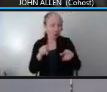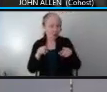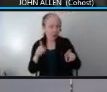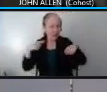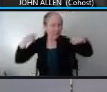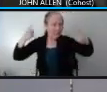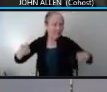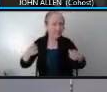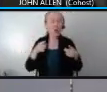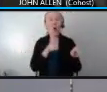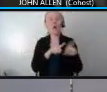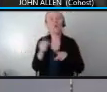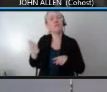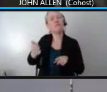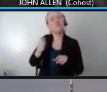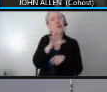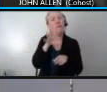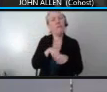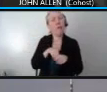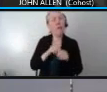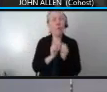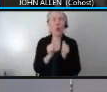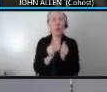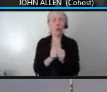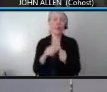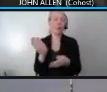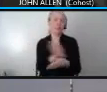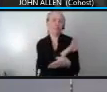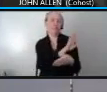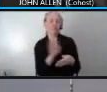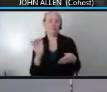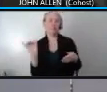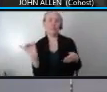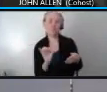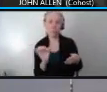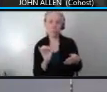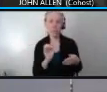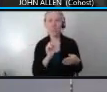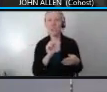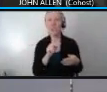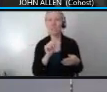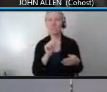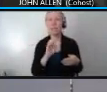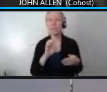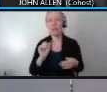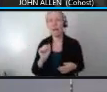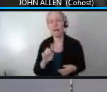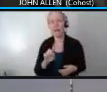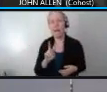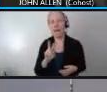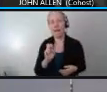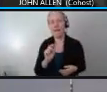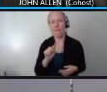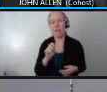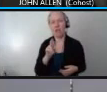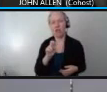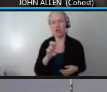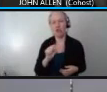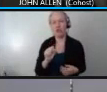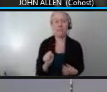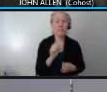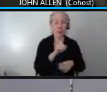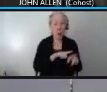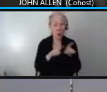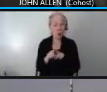been involved working in the commercial sector with Space Adventures, and not the least of her contributions over the